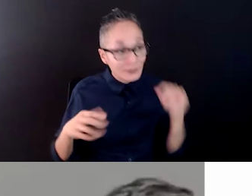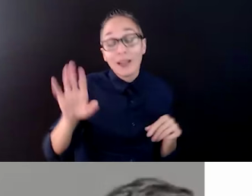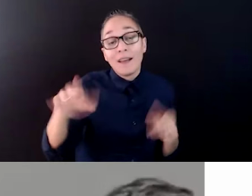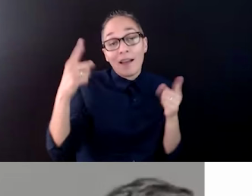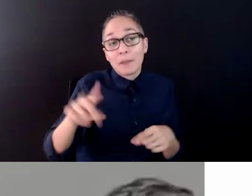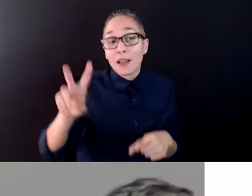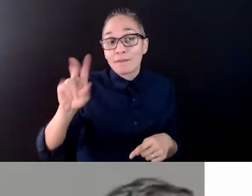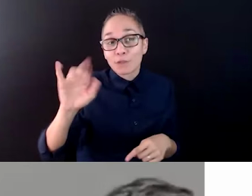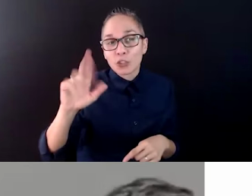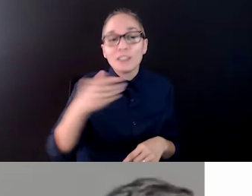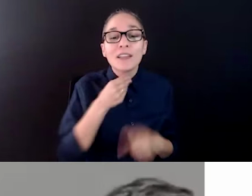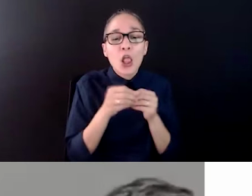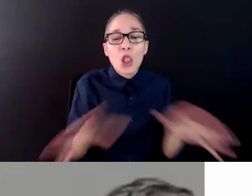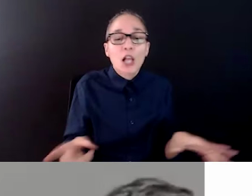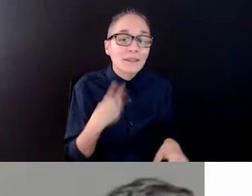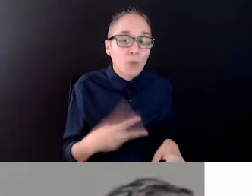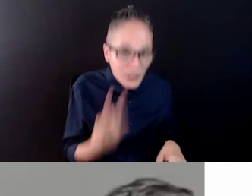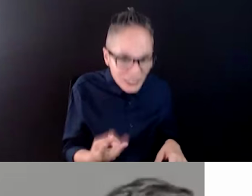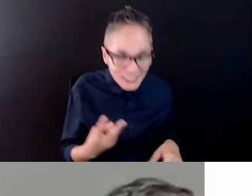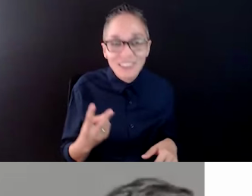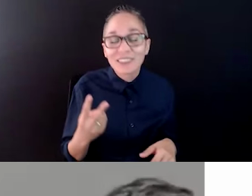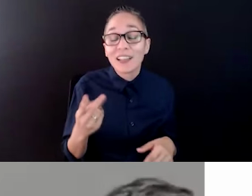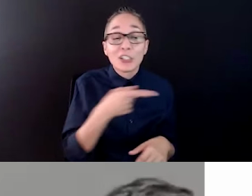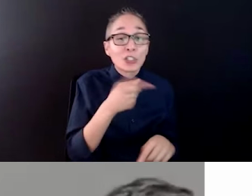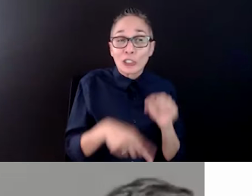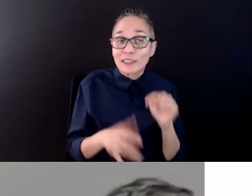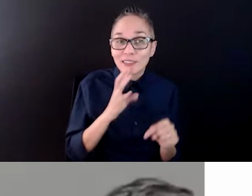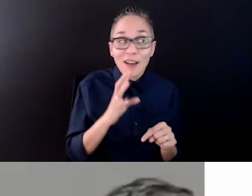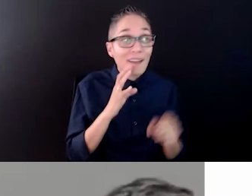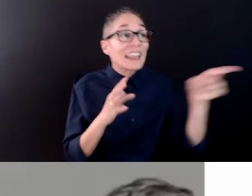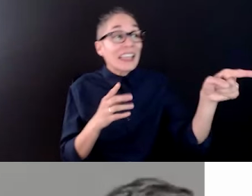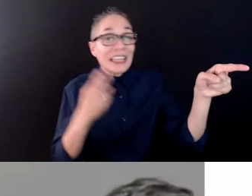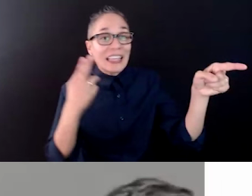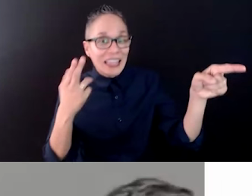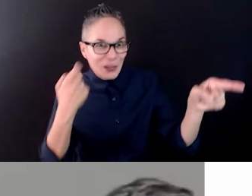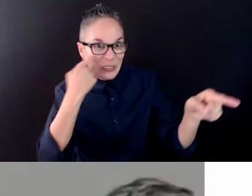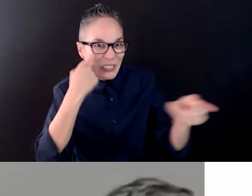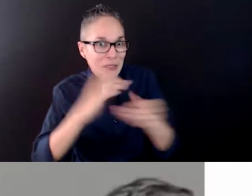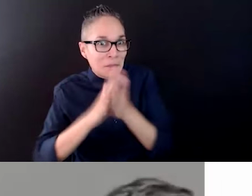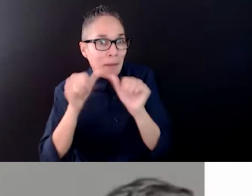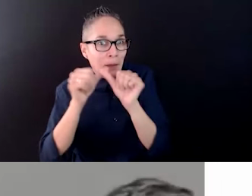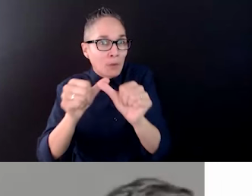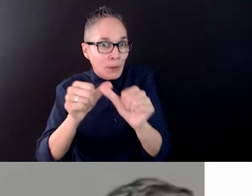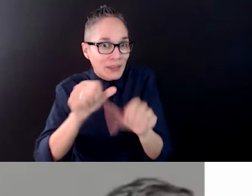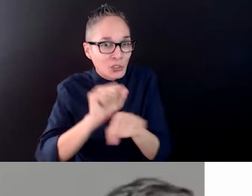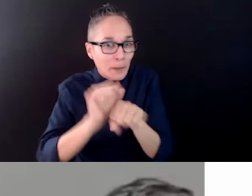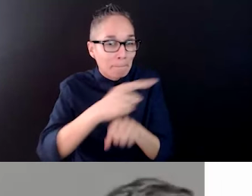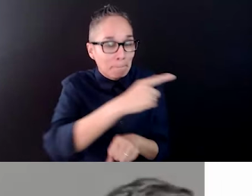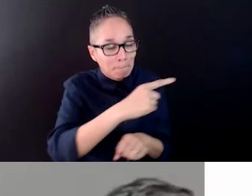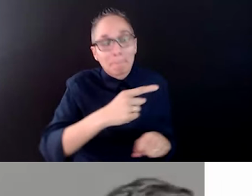had laryngitis. She could not talk. And this was when he was getting the permanent job. Okay.